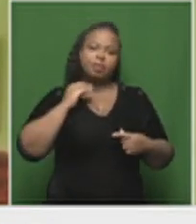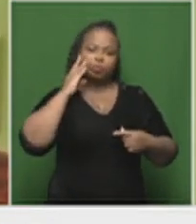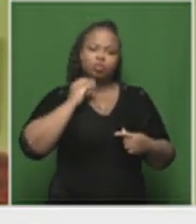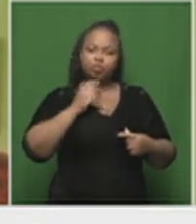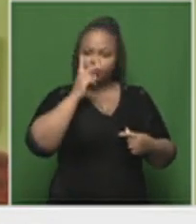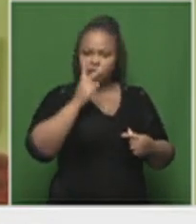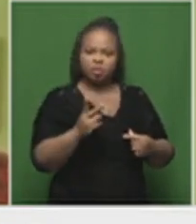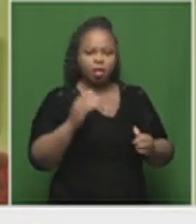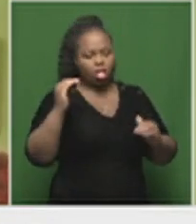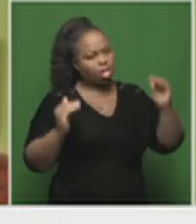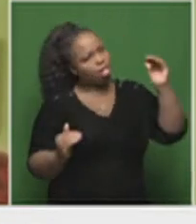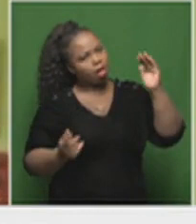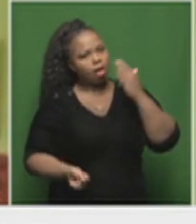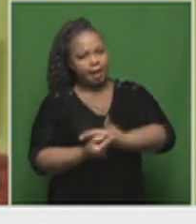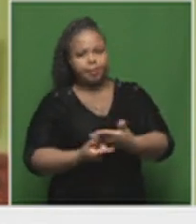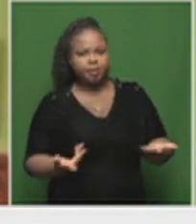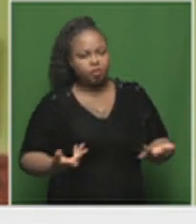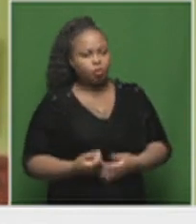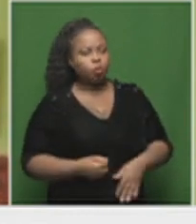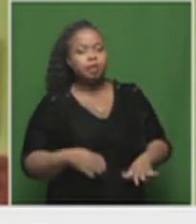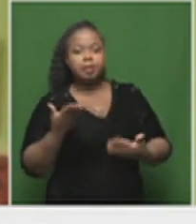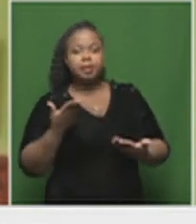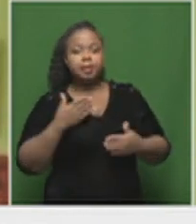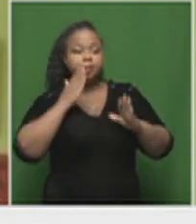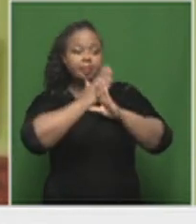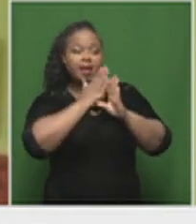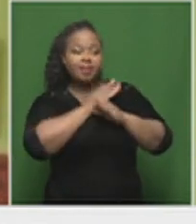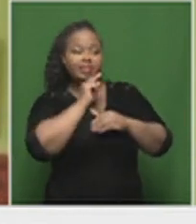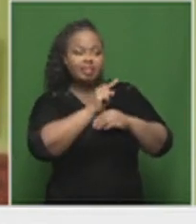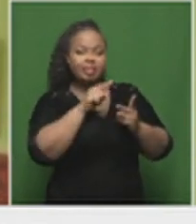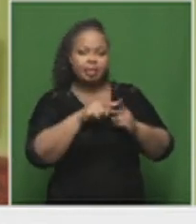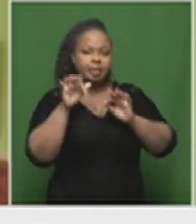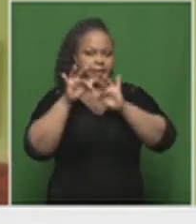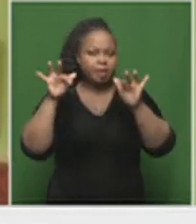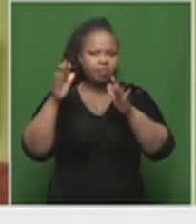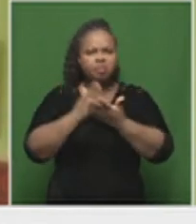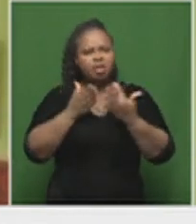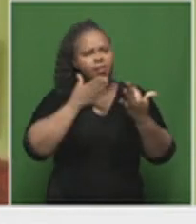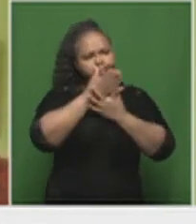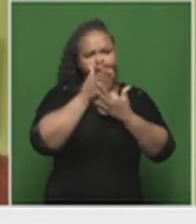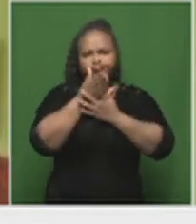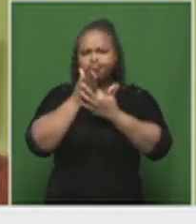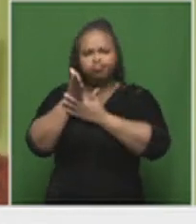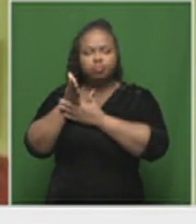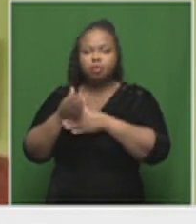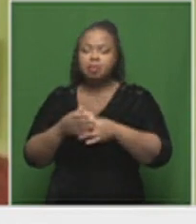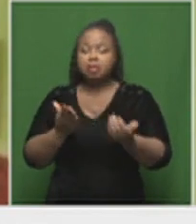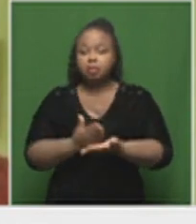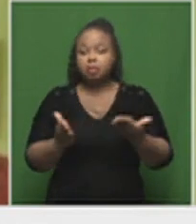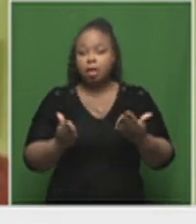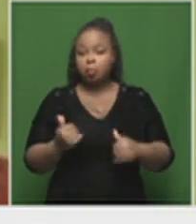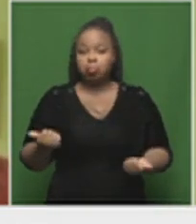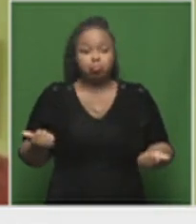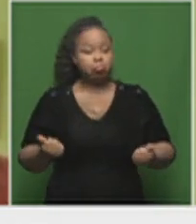the inequalities between the public and the private. Those who have got access remain privileged,